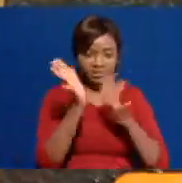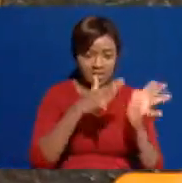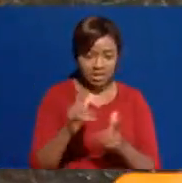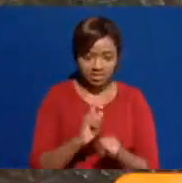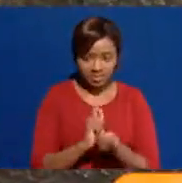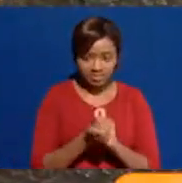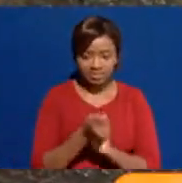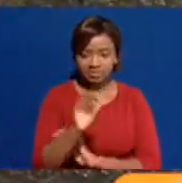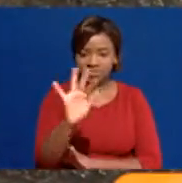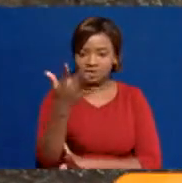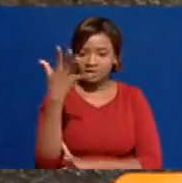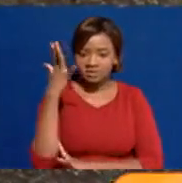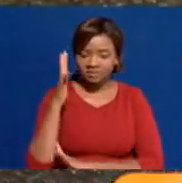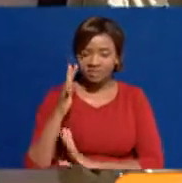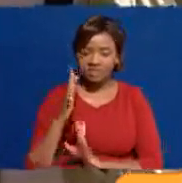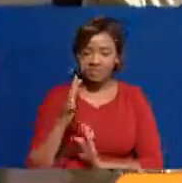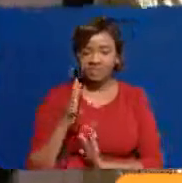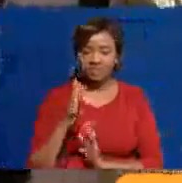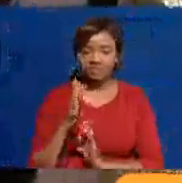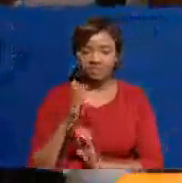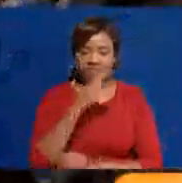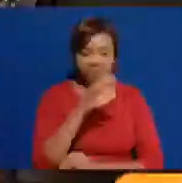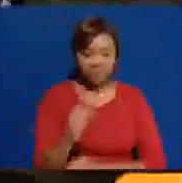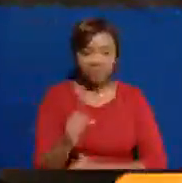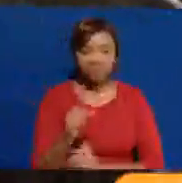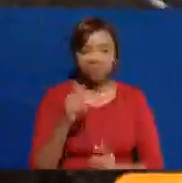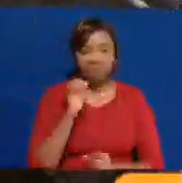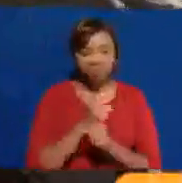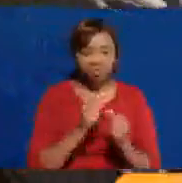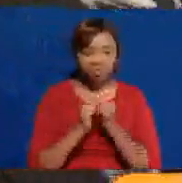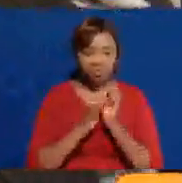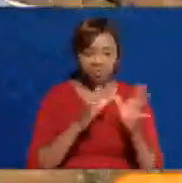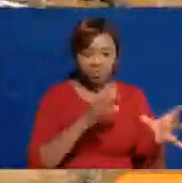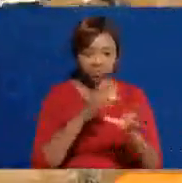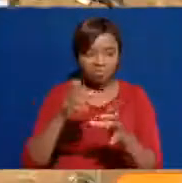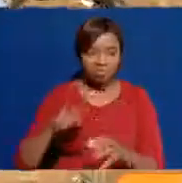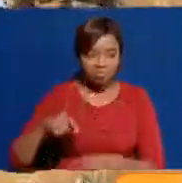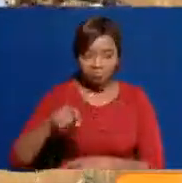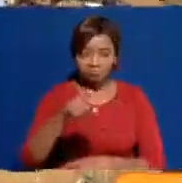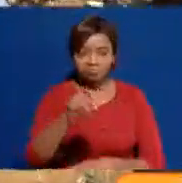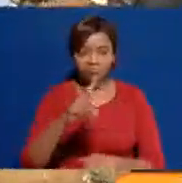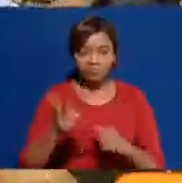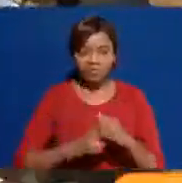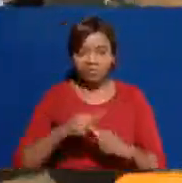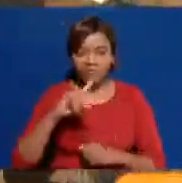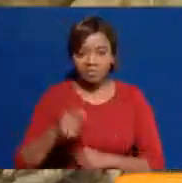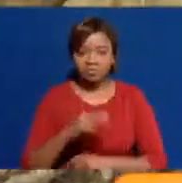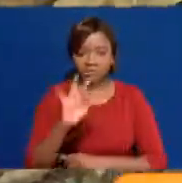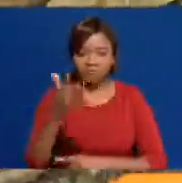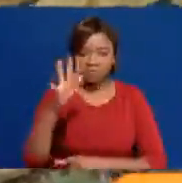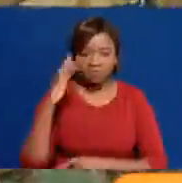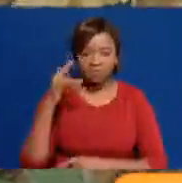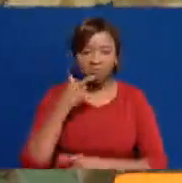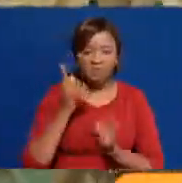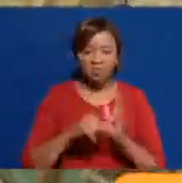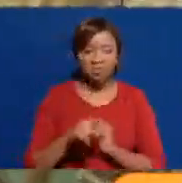Forestry Cabinet Secretary Soipan Tuya led the community in planting over 7,000 trees around the spring, adding that the